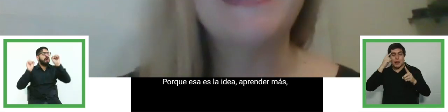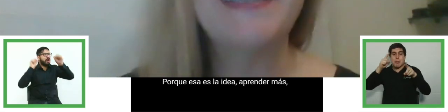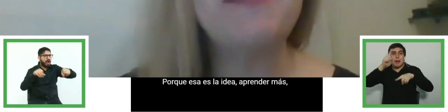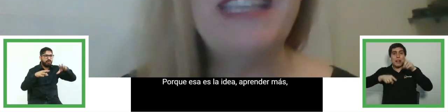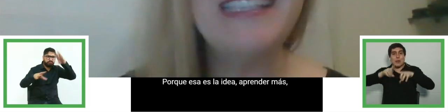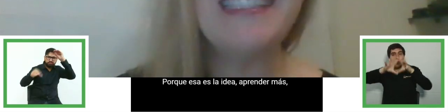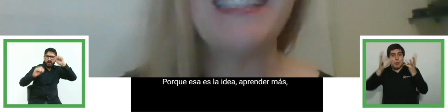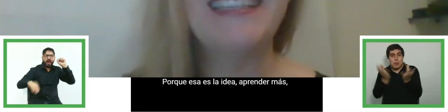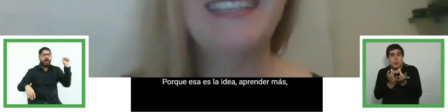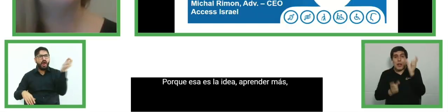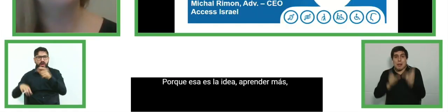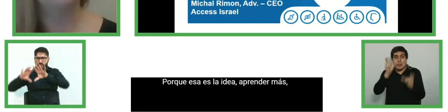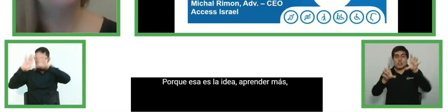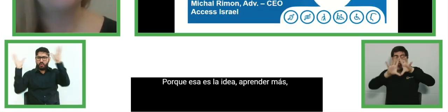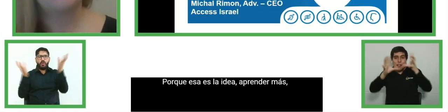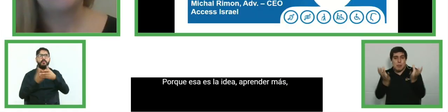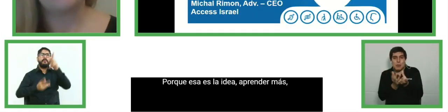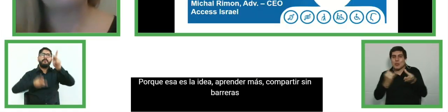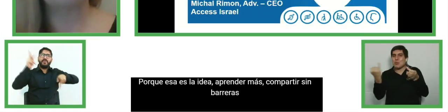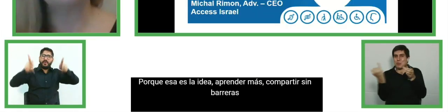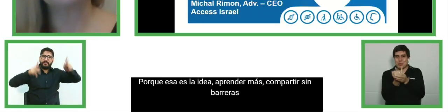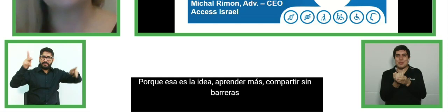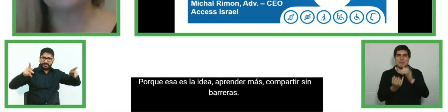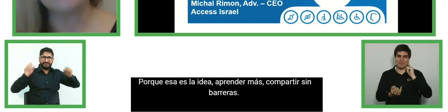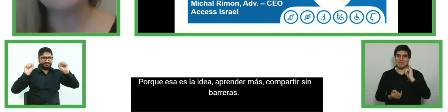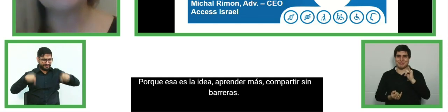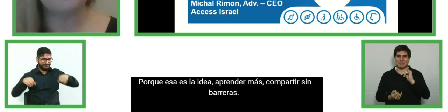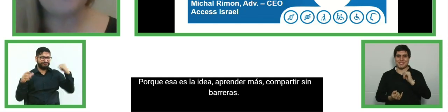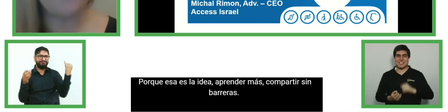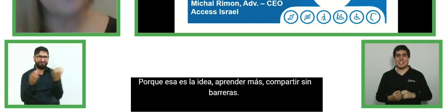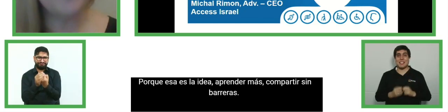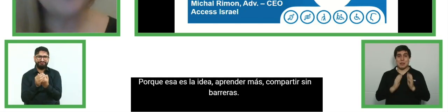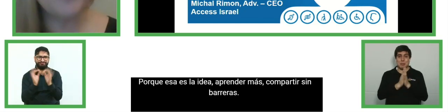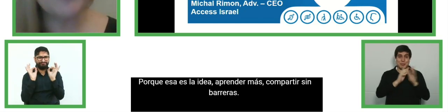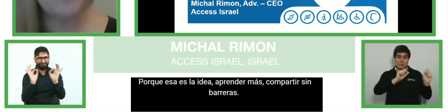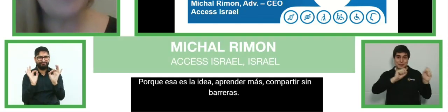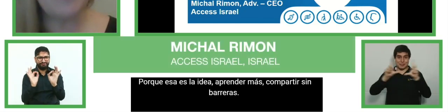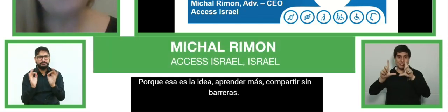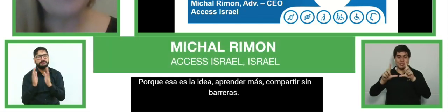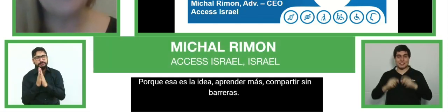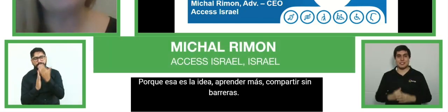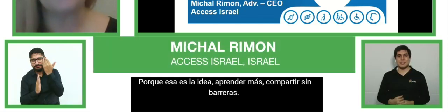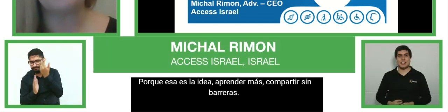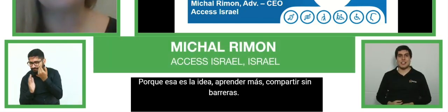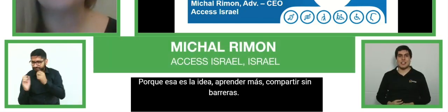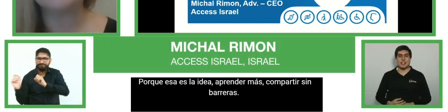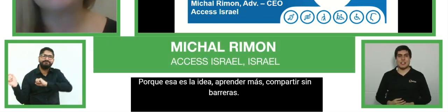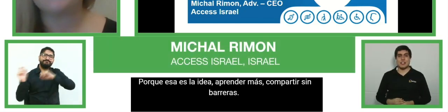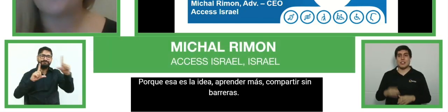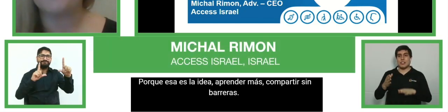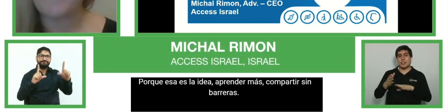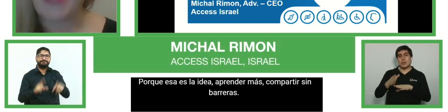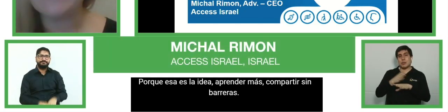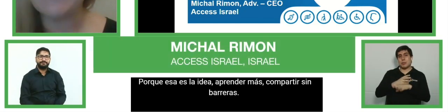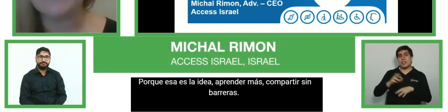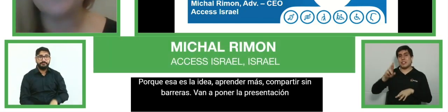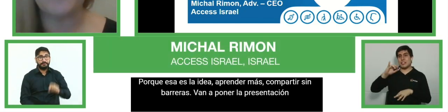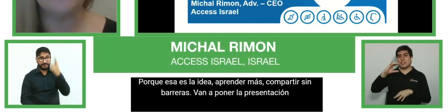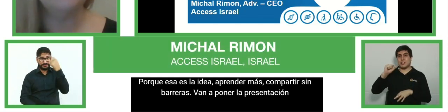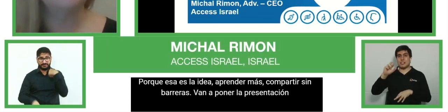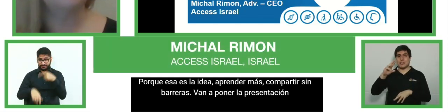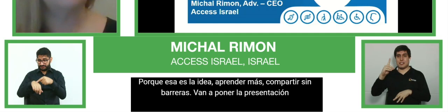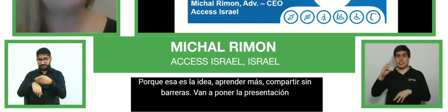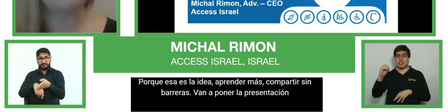So as Ricardo introduced me, I'm Michal Rimon. I'm the CEO of Access Israel. I'm not going to jinx it, so I